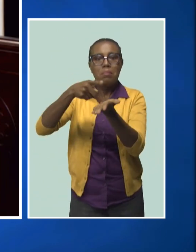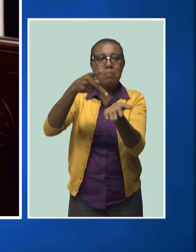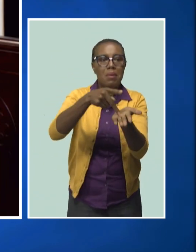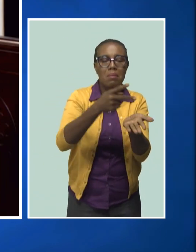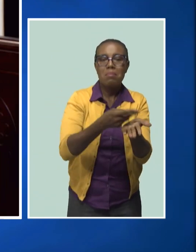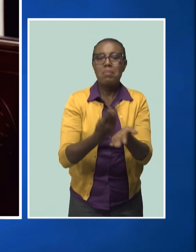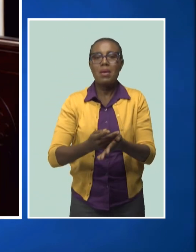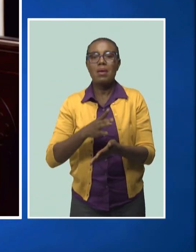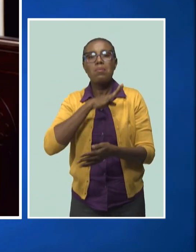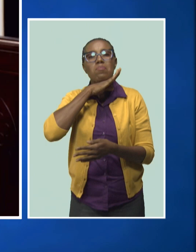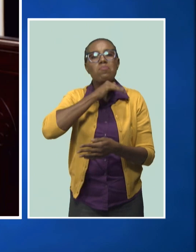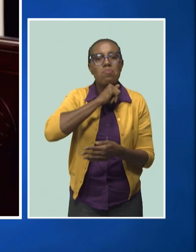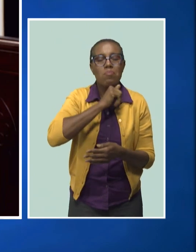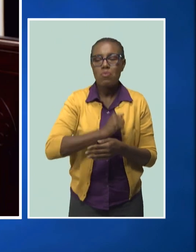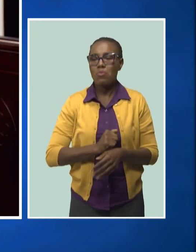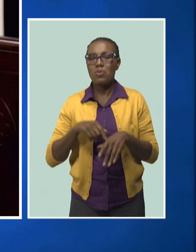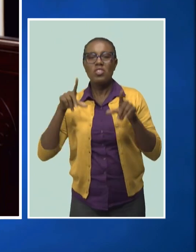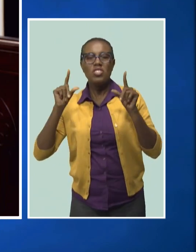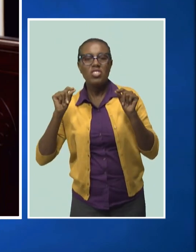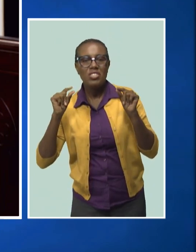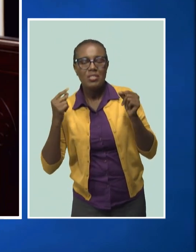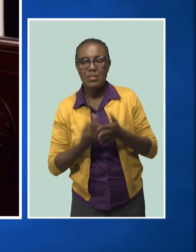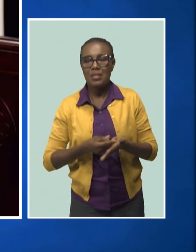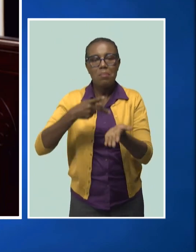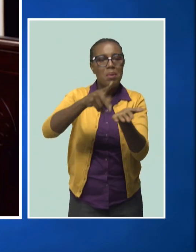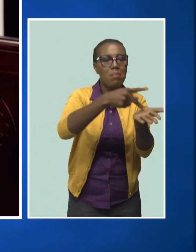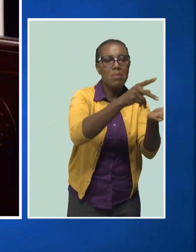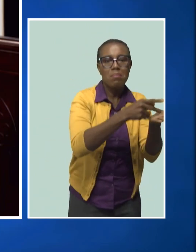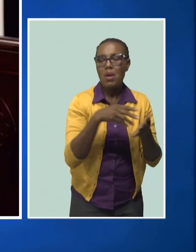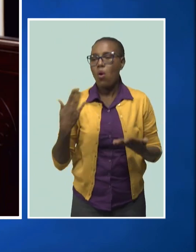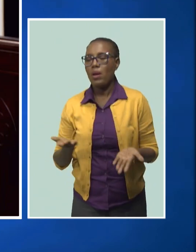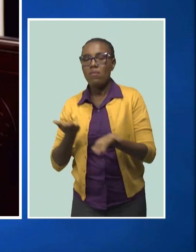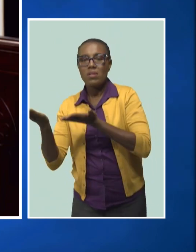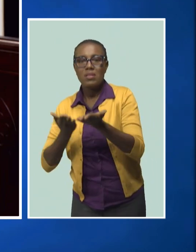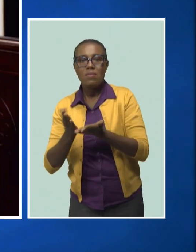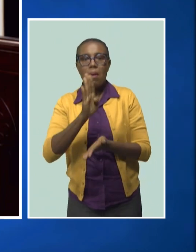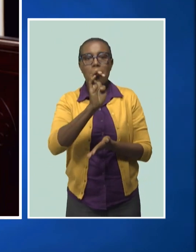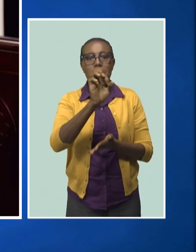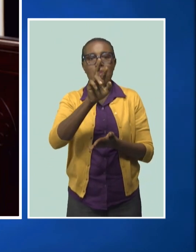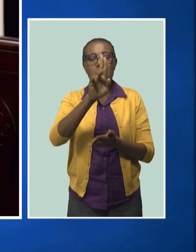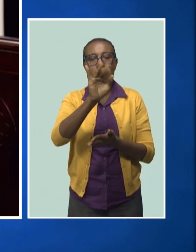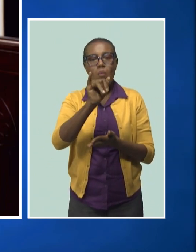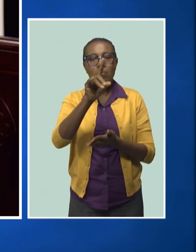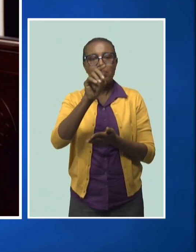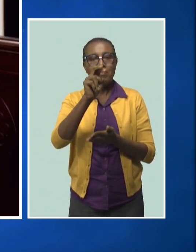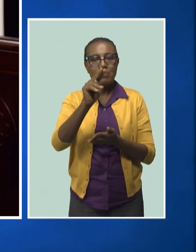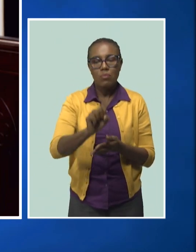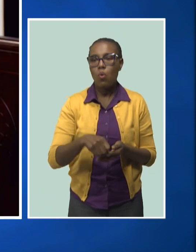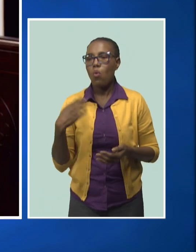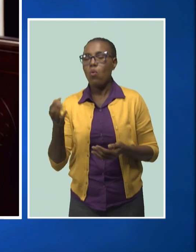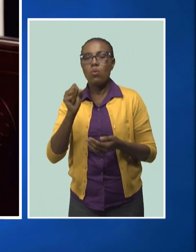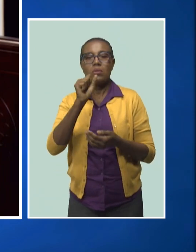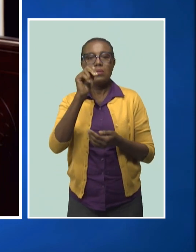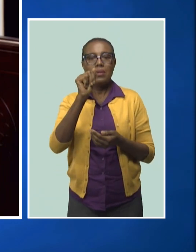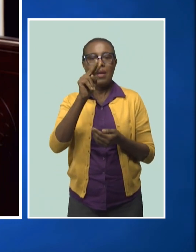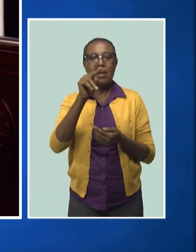not needing to buy chickens, not needing to have anybody move goods from Brydon's or Stanford